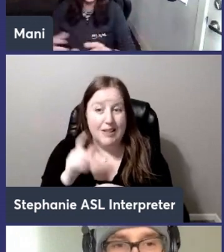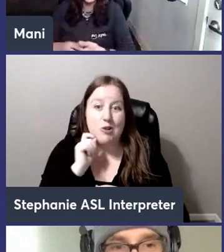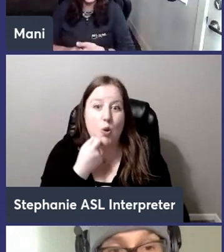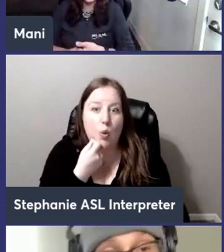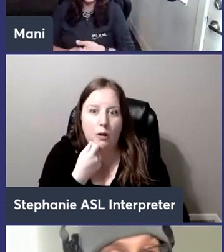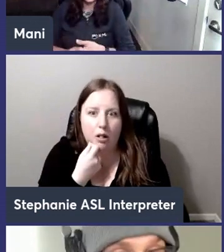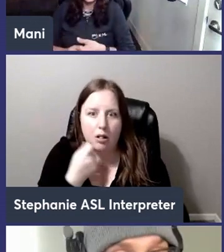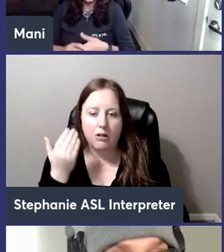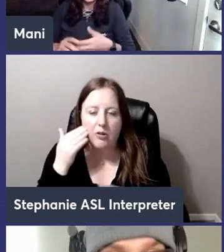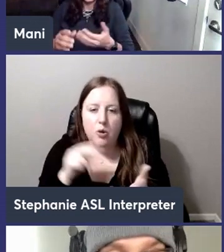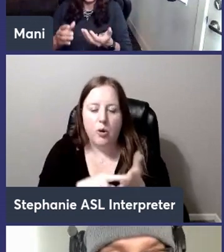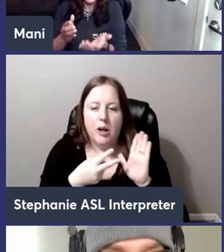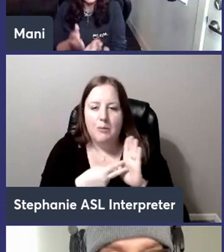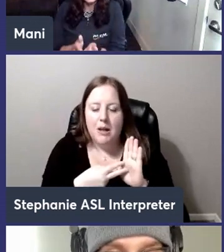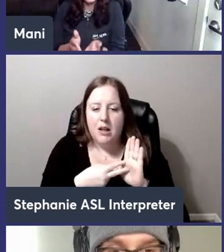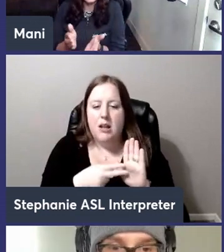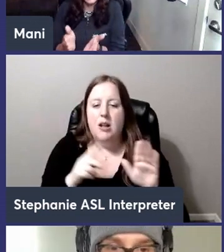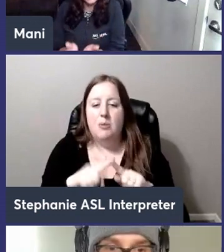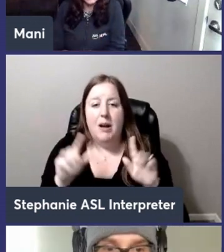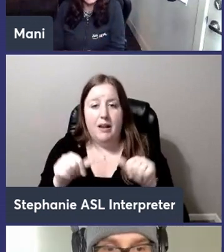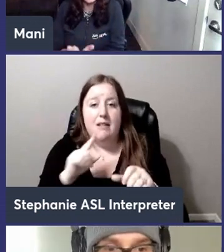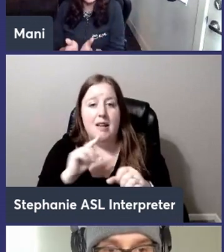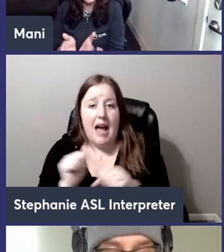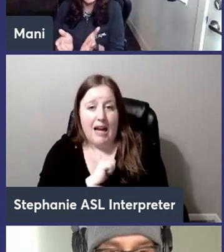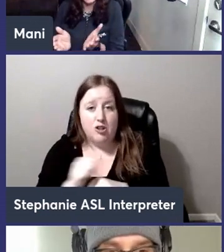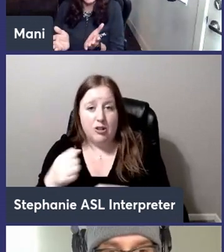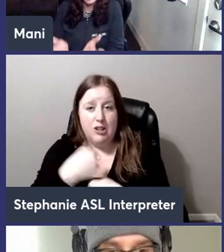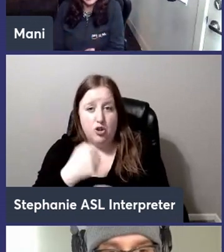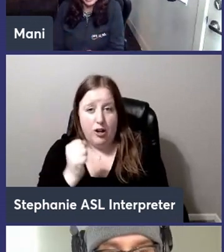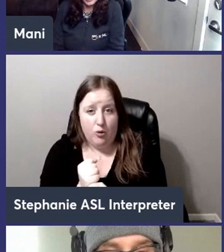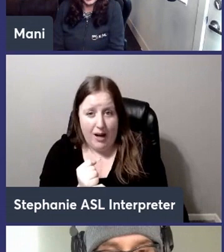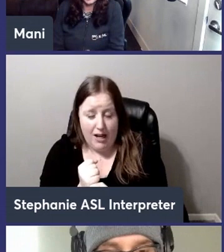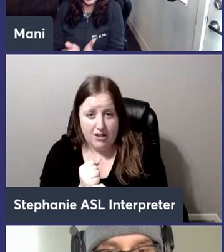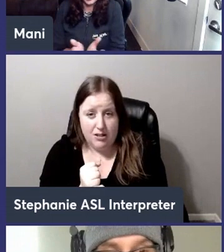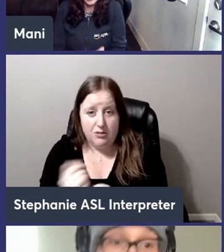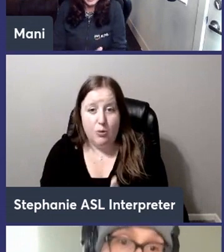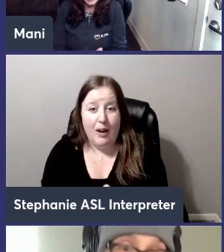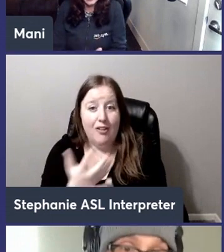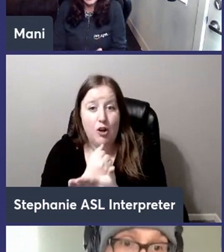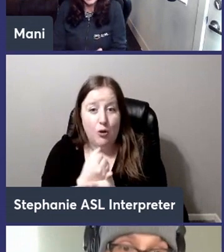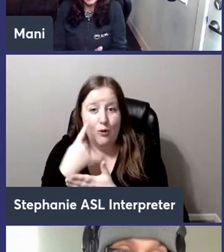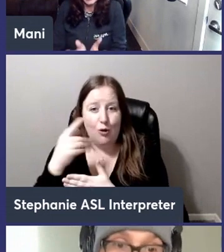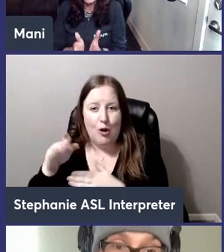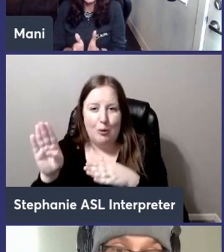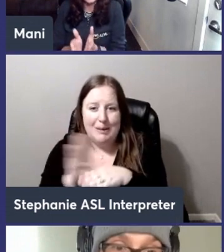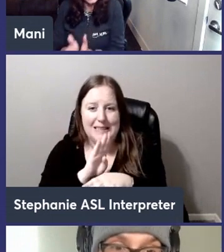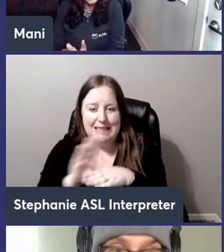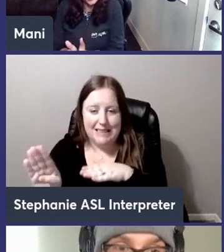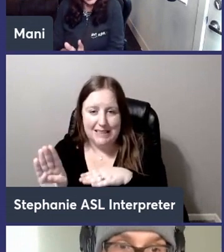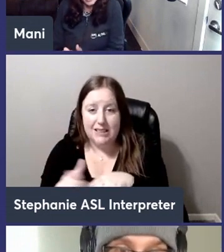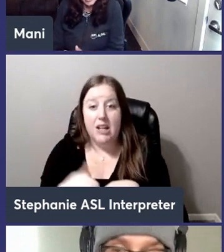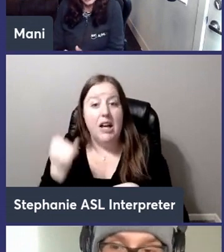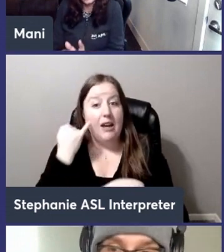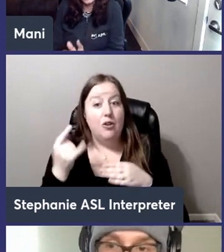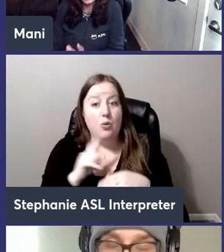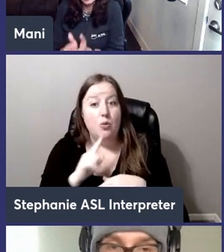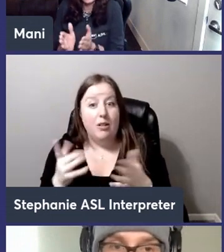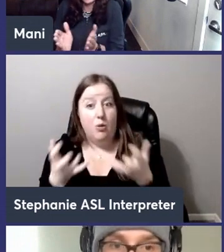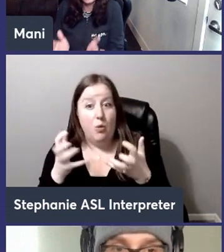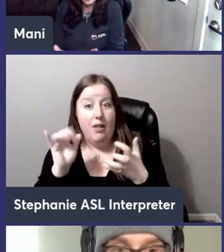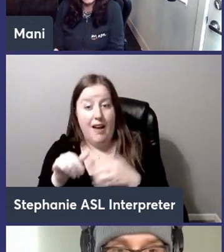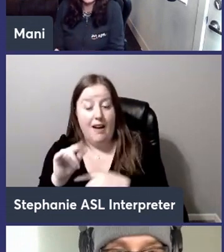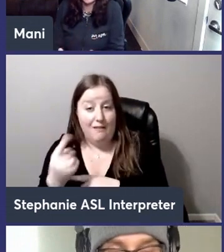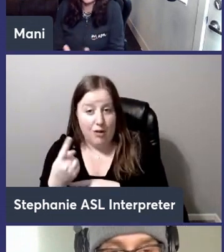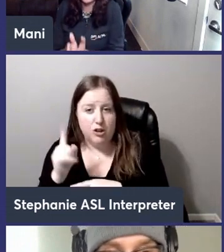do, because it can actually generate revenue for your business. And if you really want that, you first have